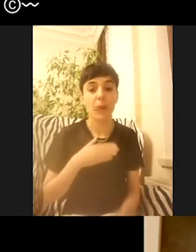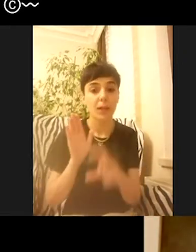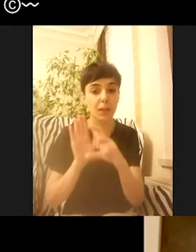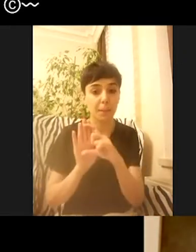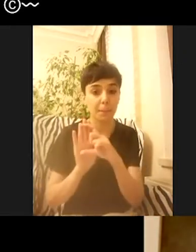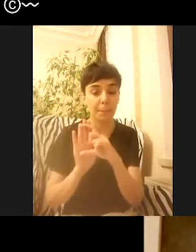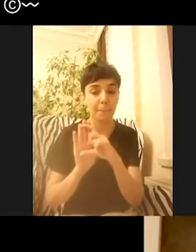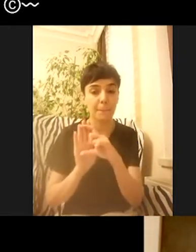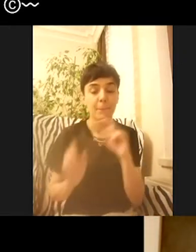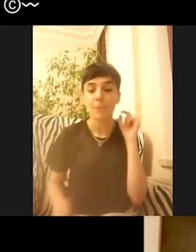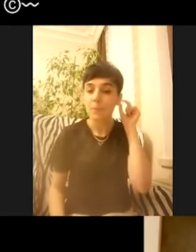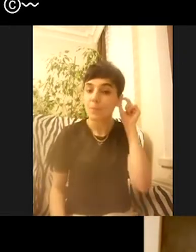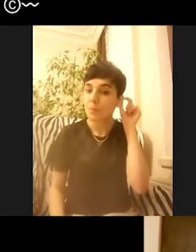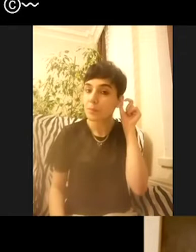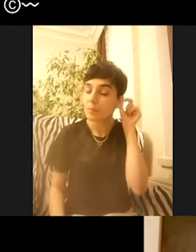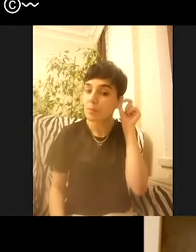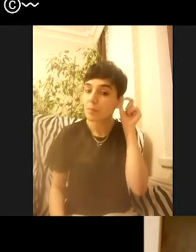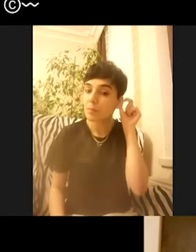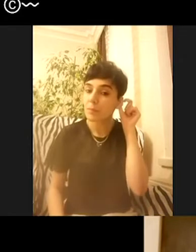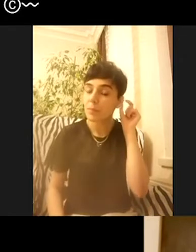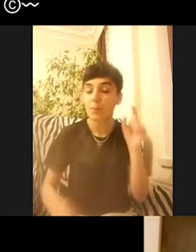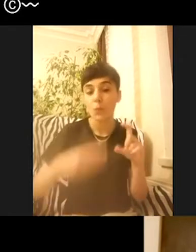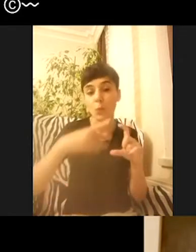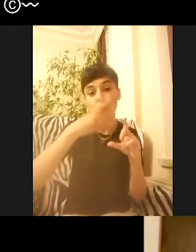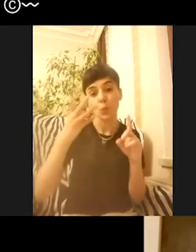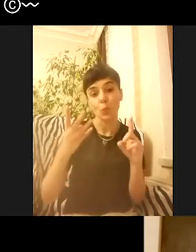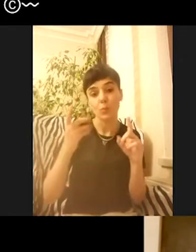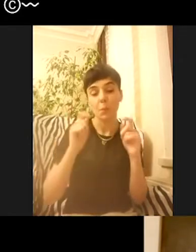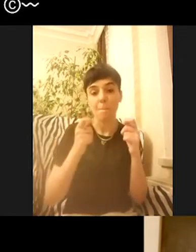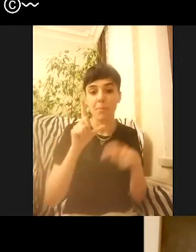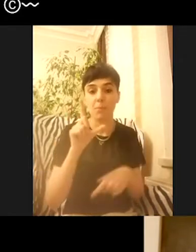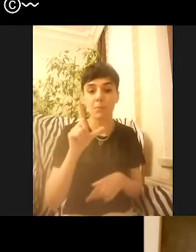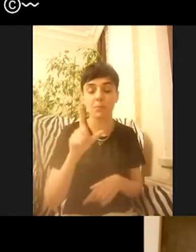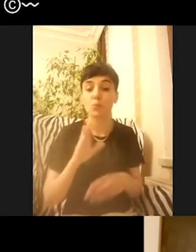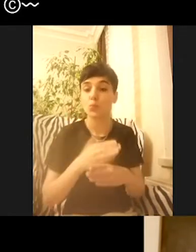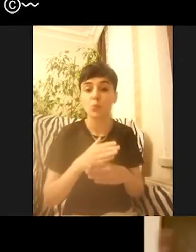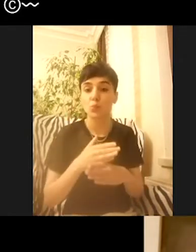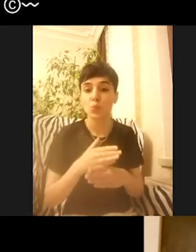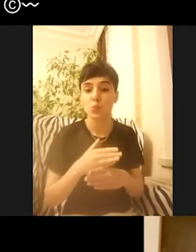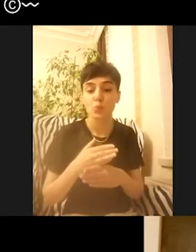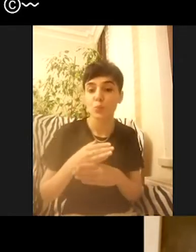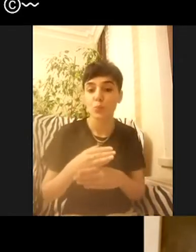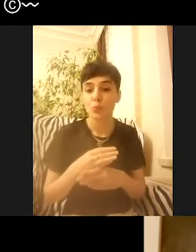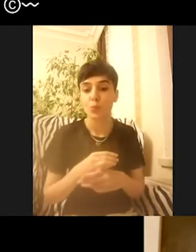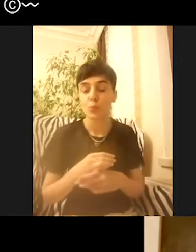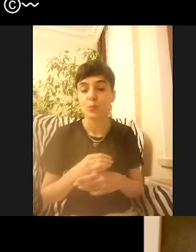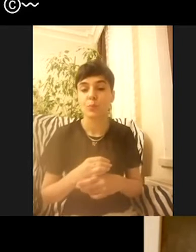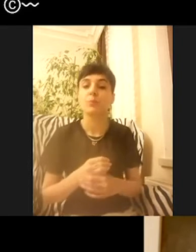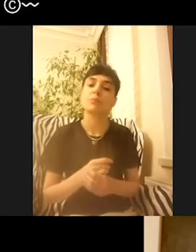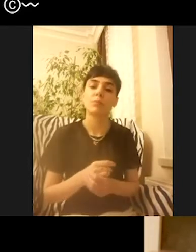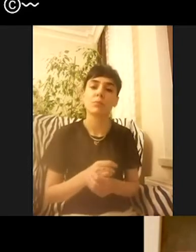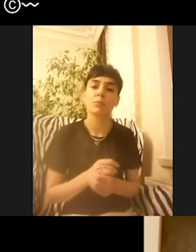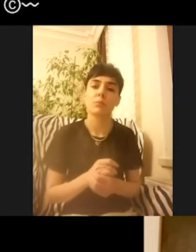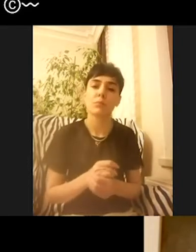bigger issue over there, because it's so embedded in us. And that is the same here. I'm saying